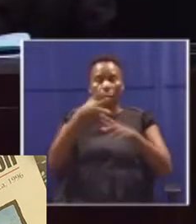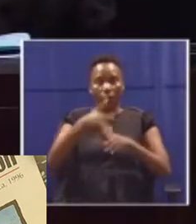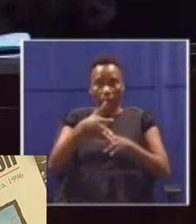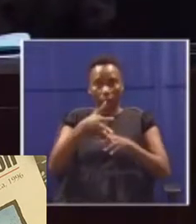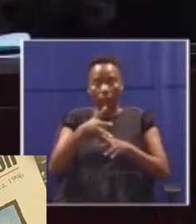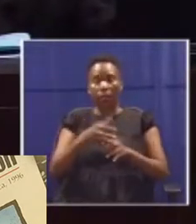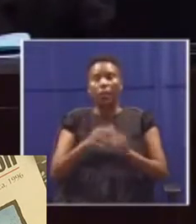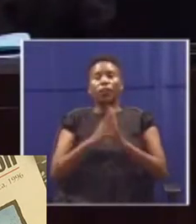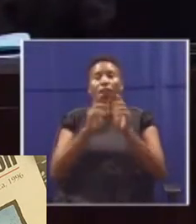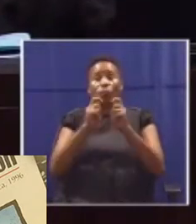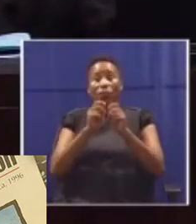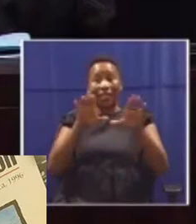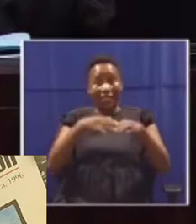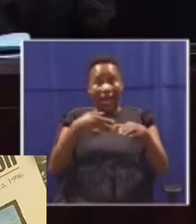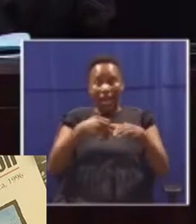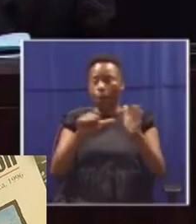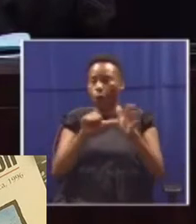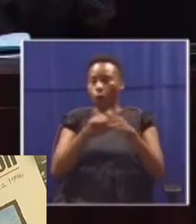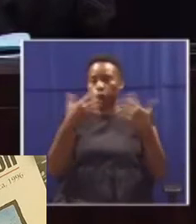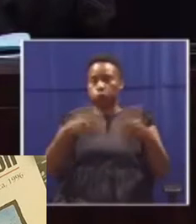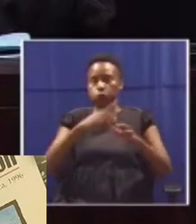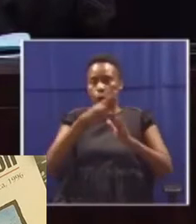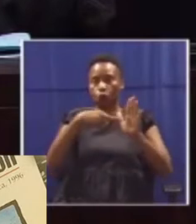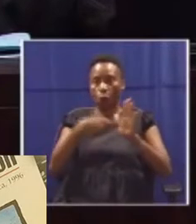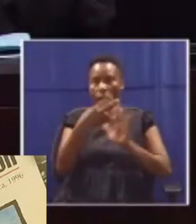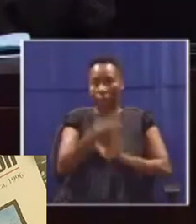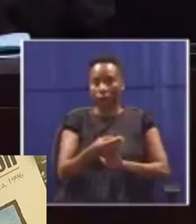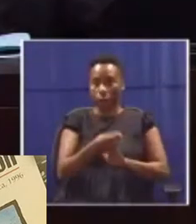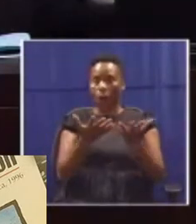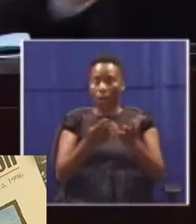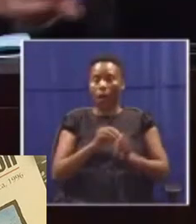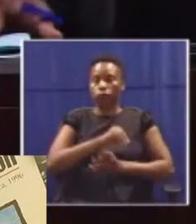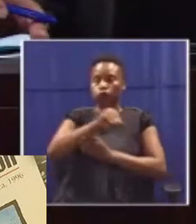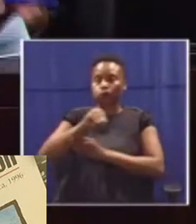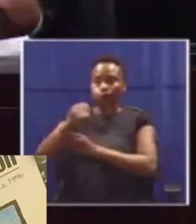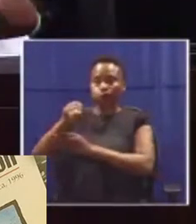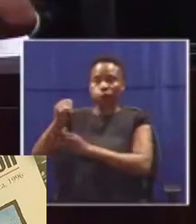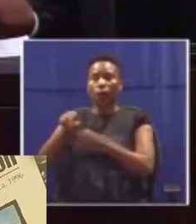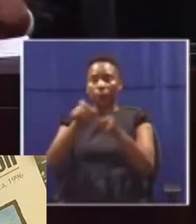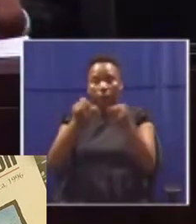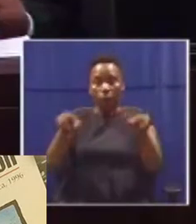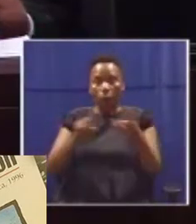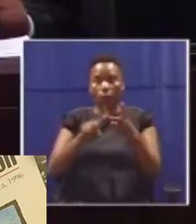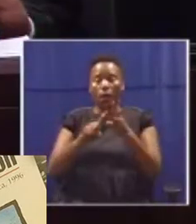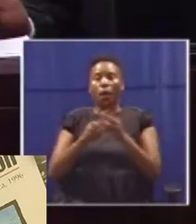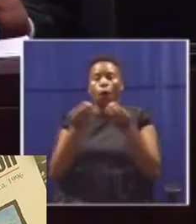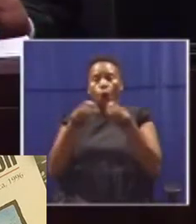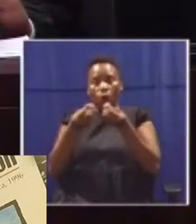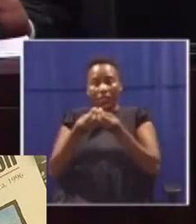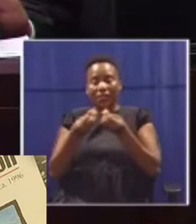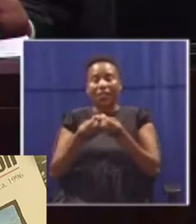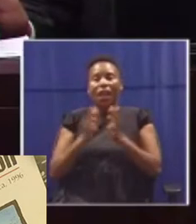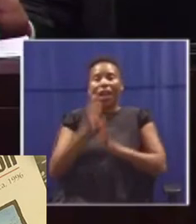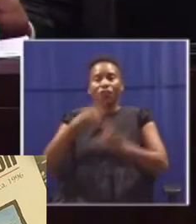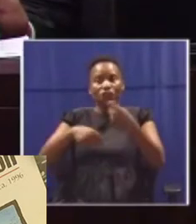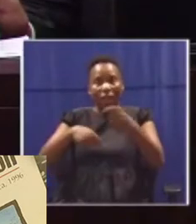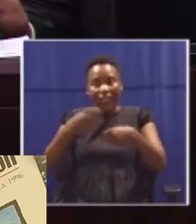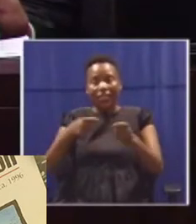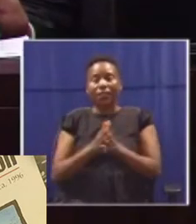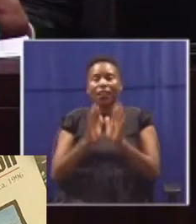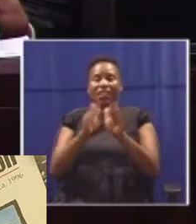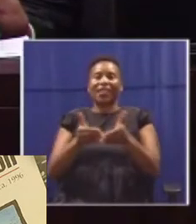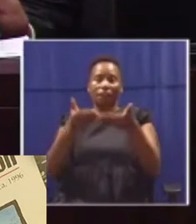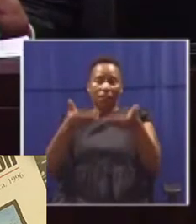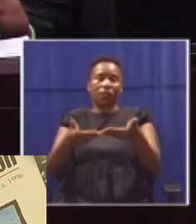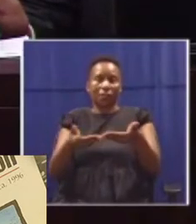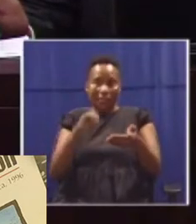plays a critical role in the movement of people, goods, freight, and service, and is therefore